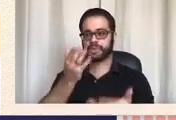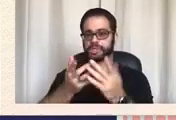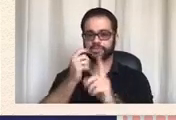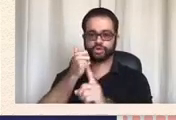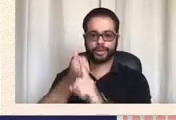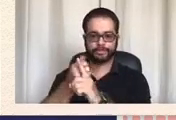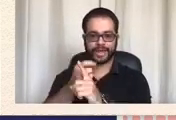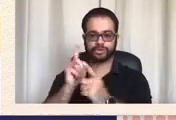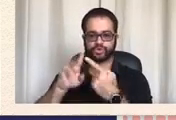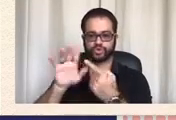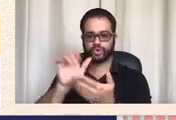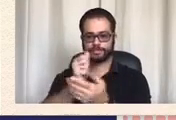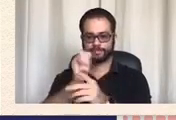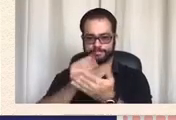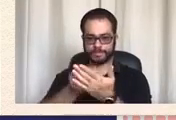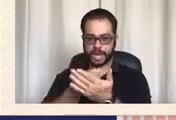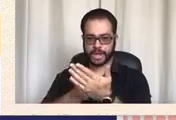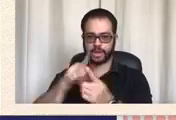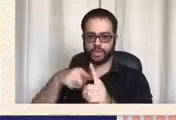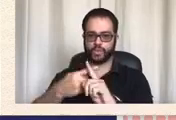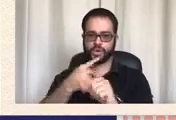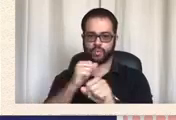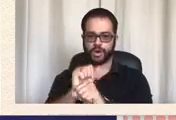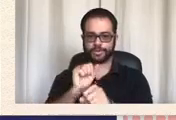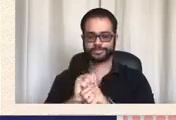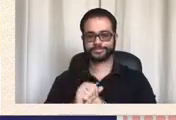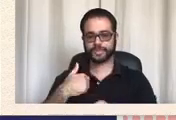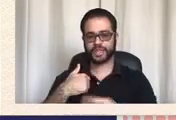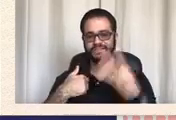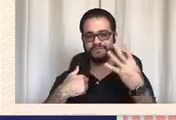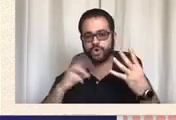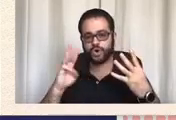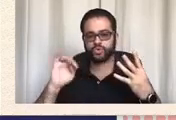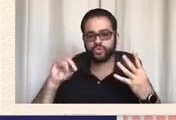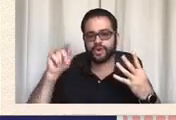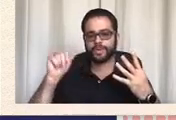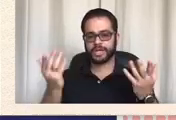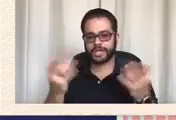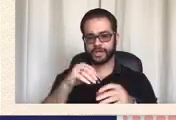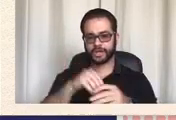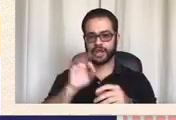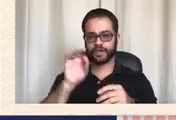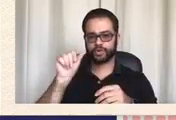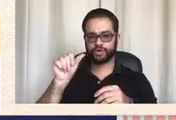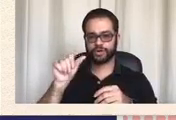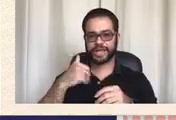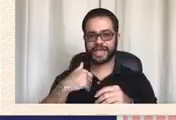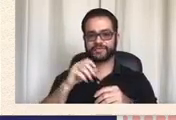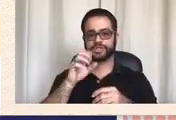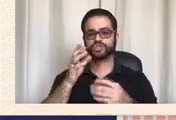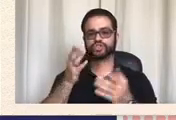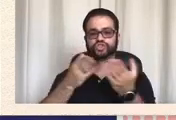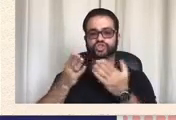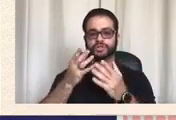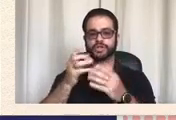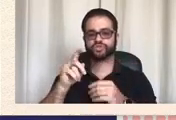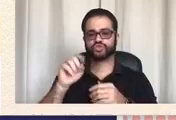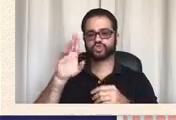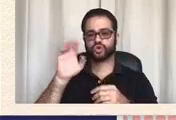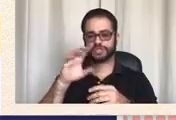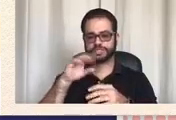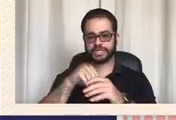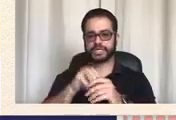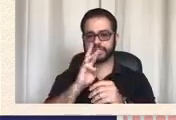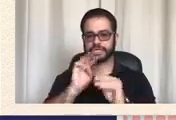There are 4-week WIPA programs in Florida. There's a Service Source Abilities in Clearwater. There's a Brevard Achievement Center in